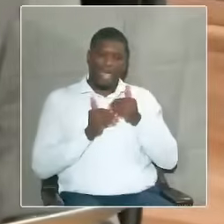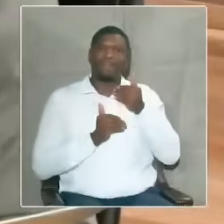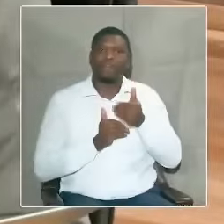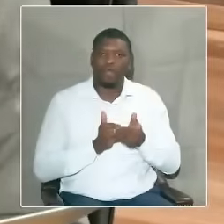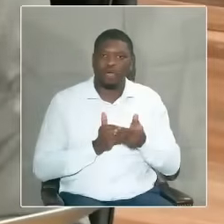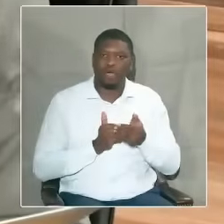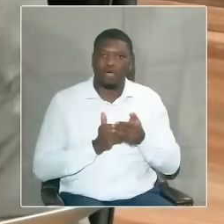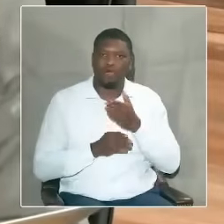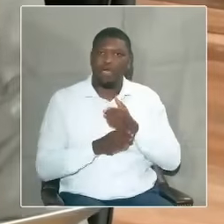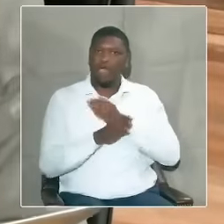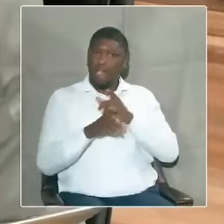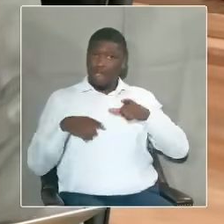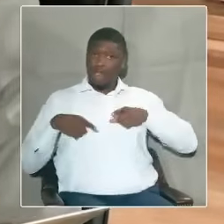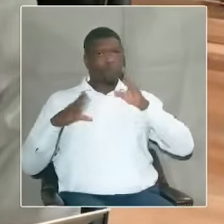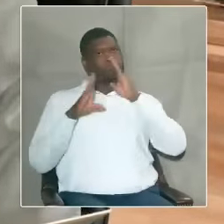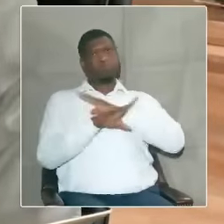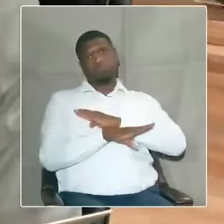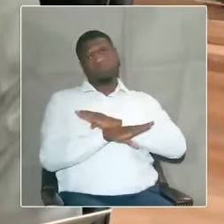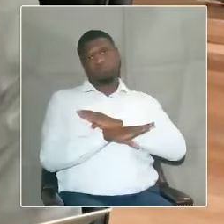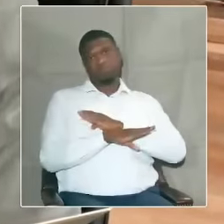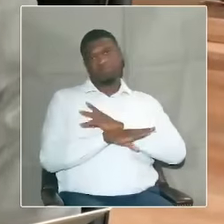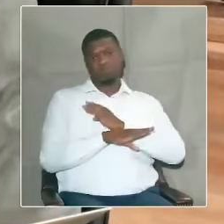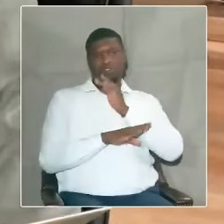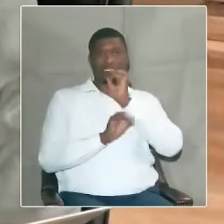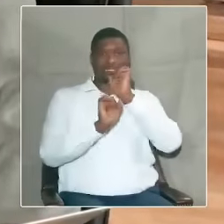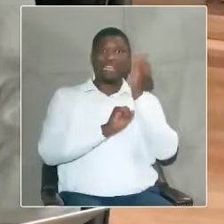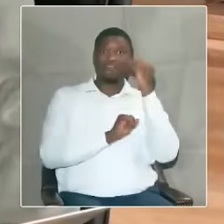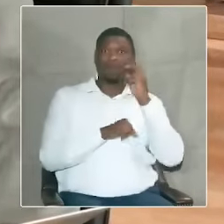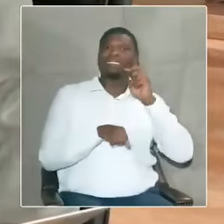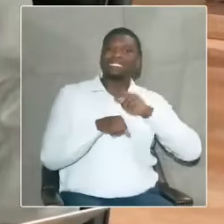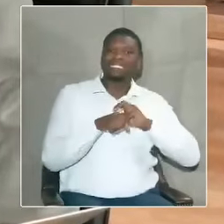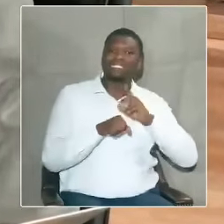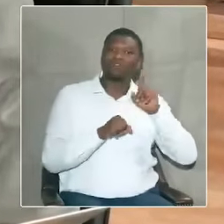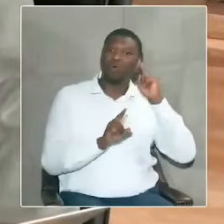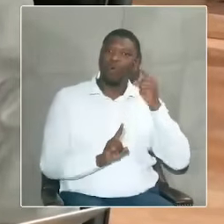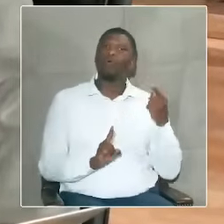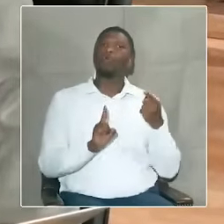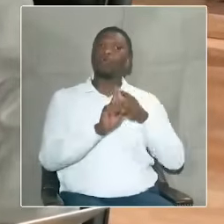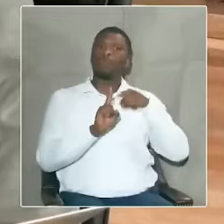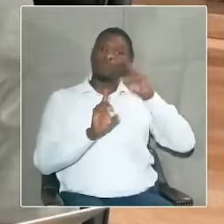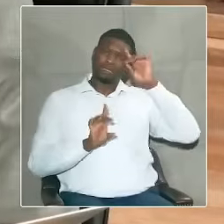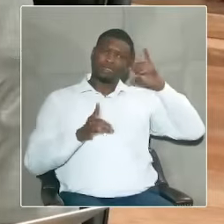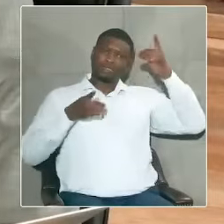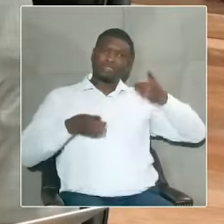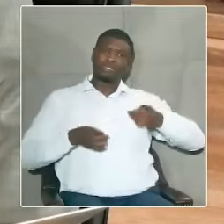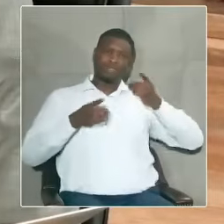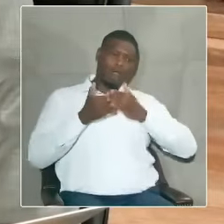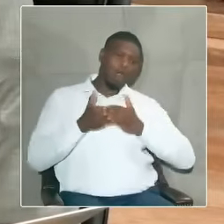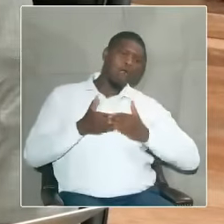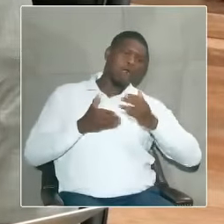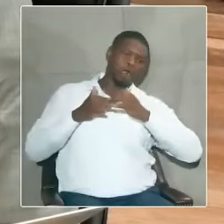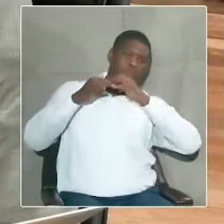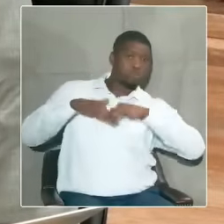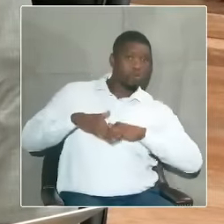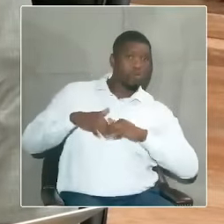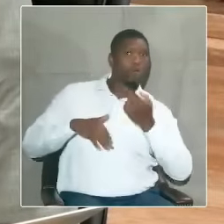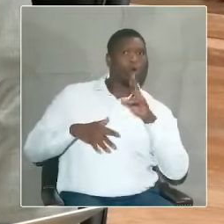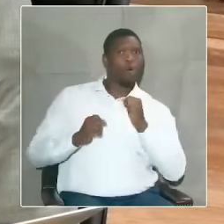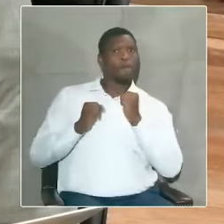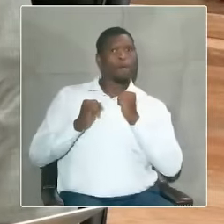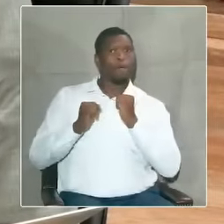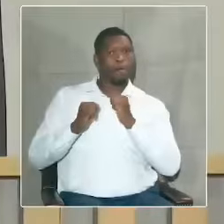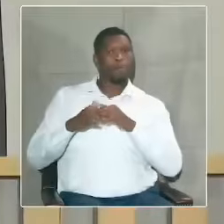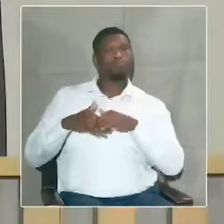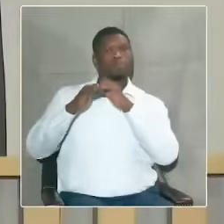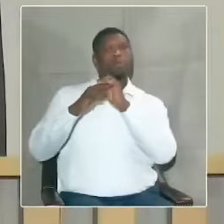but not prior, which information would be needed for purposes of deciding whether to disband the task team or not.